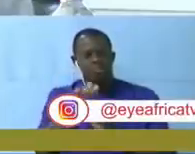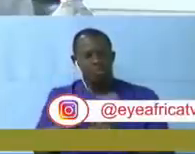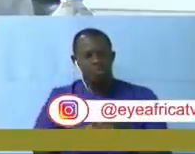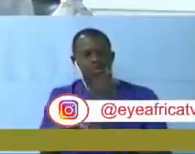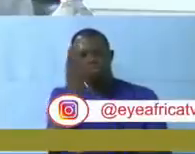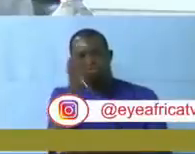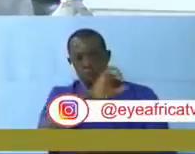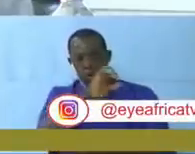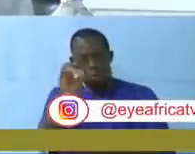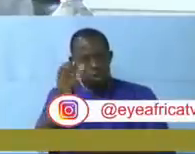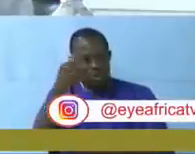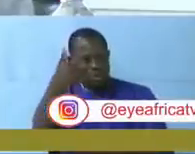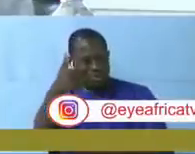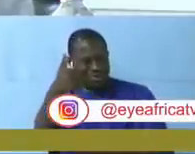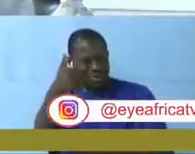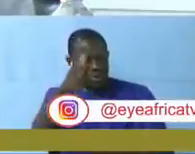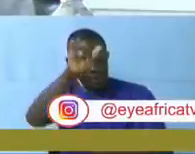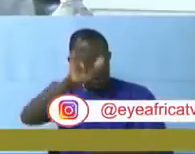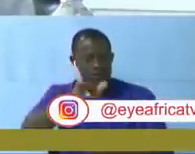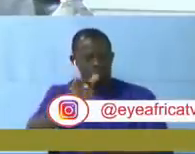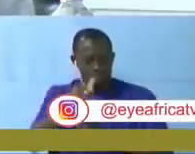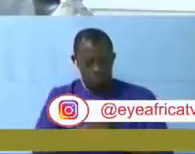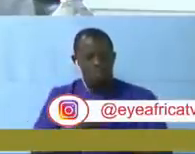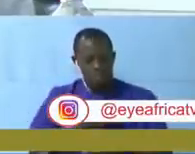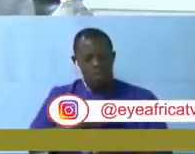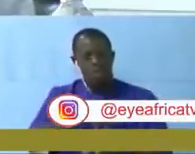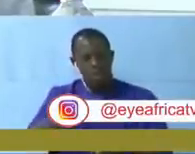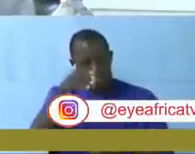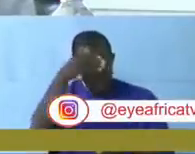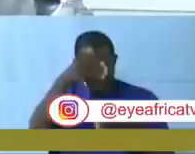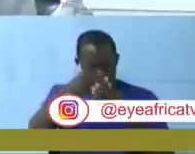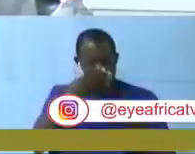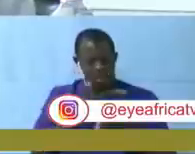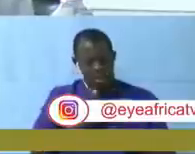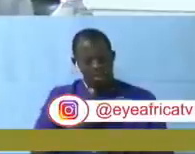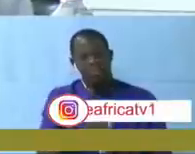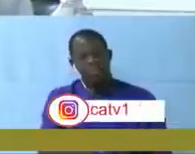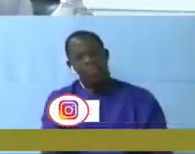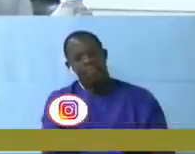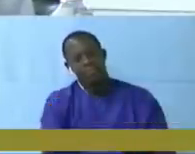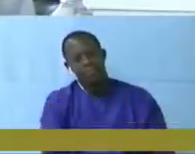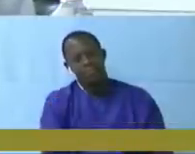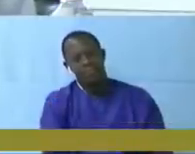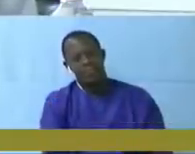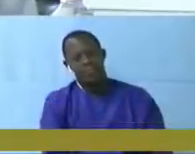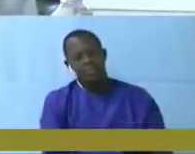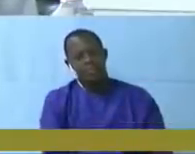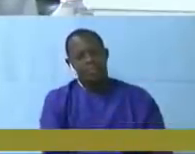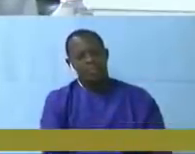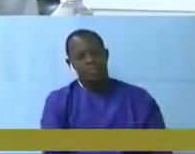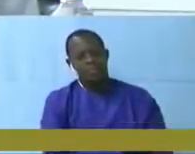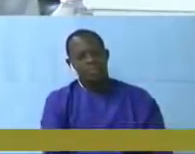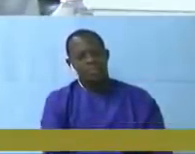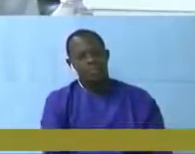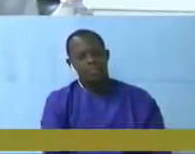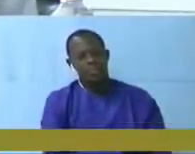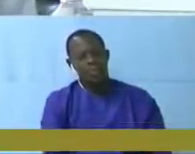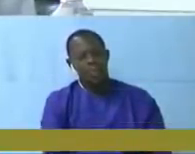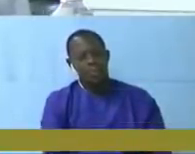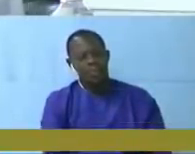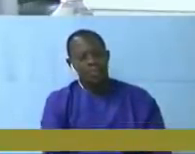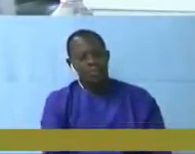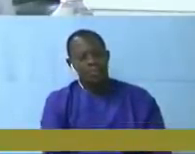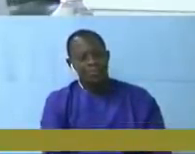2006 jamani Berlin lu aju ci wali ni ñuy topé nak mbiri top deug loi di international rule of law.